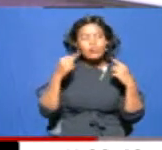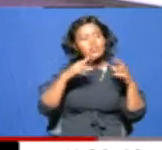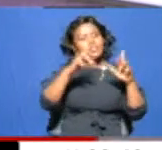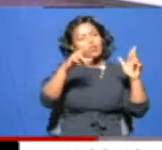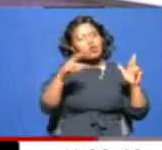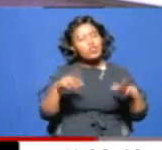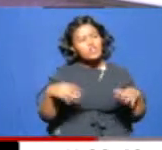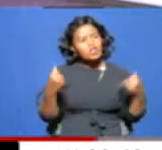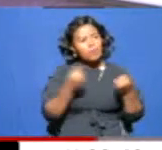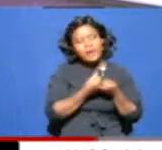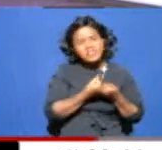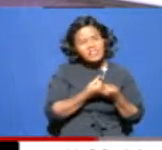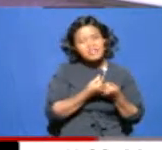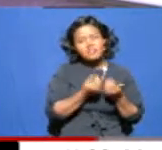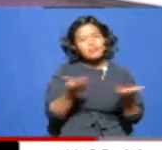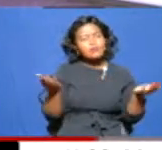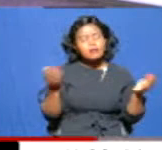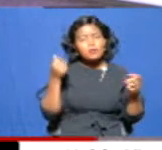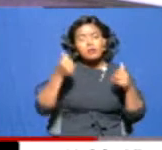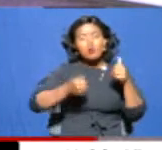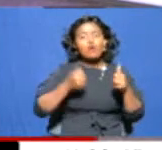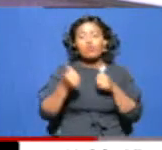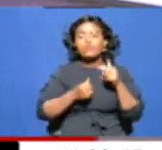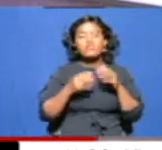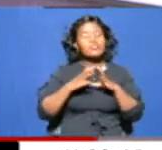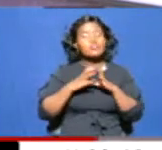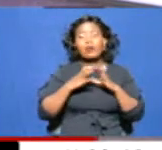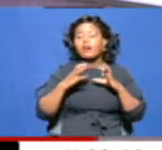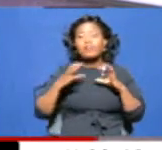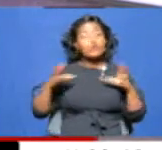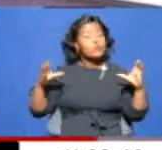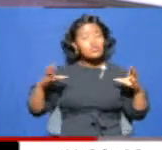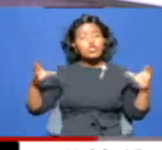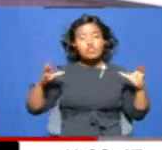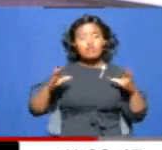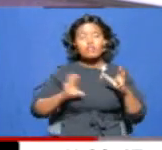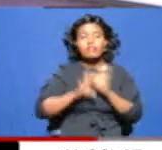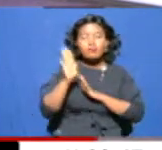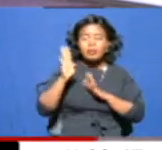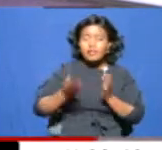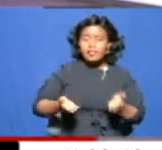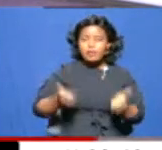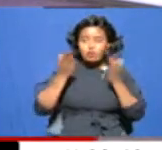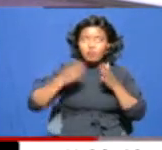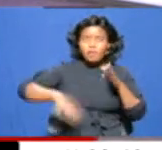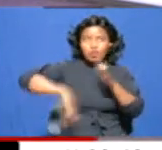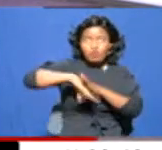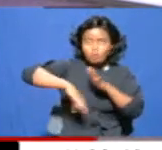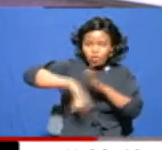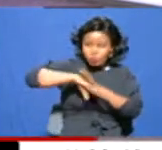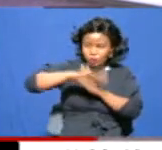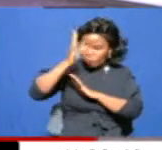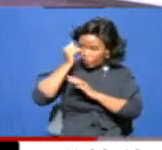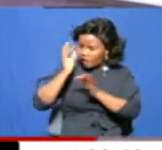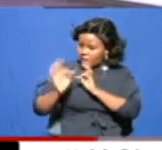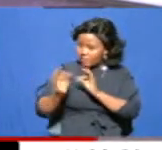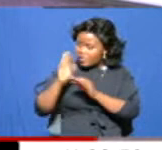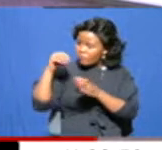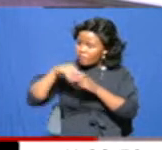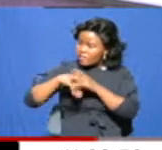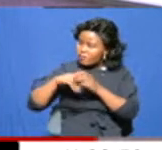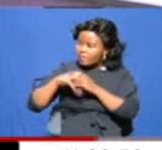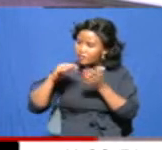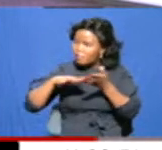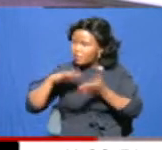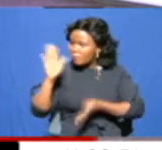or international matches, which is a huge, it's huge for development of football, because the more investment is pumped into the country whenever it hosts